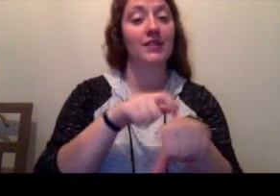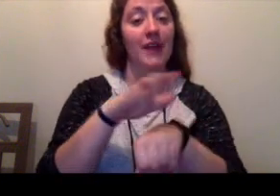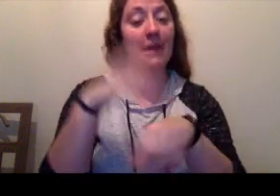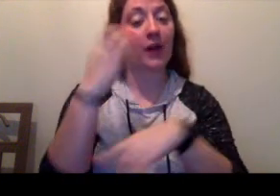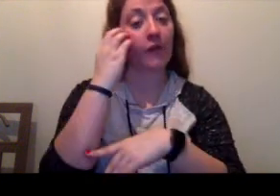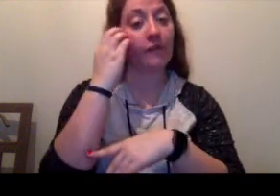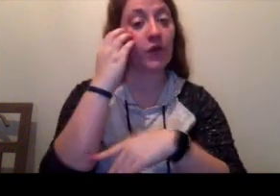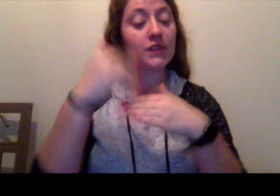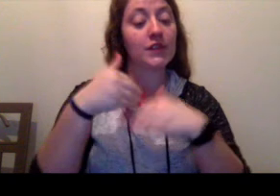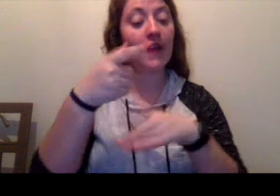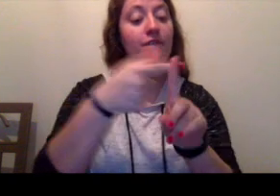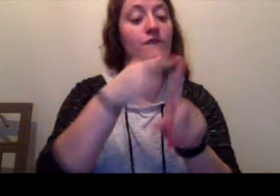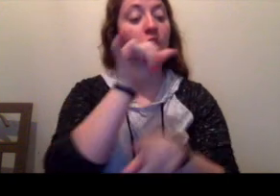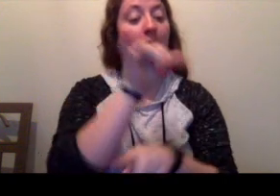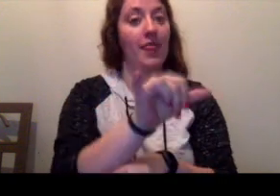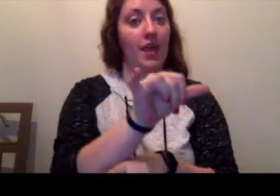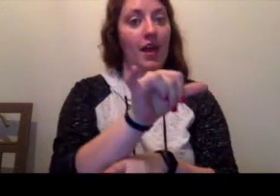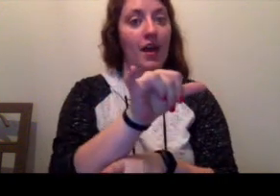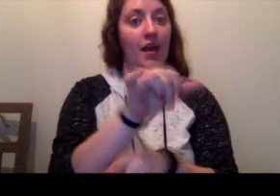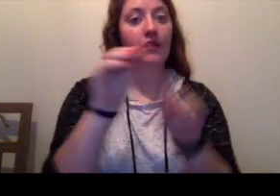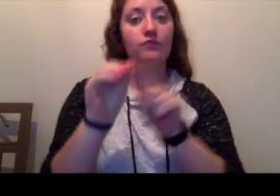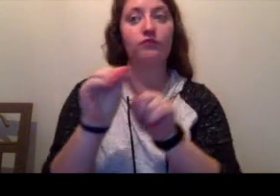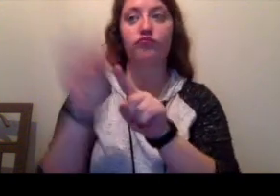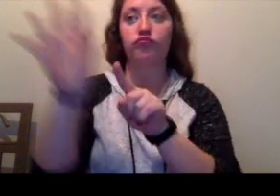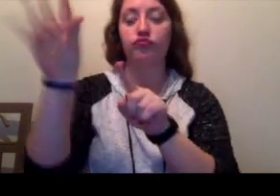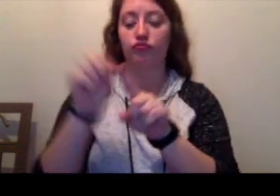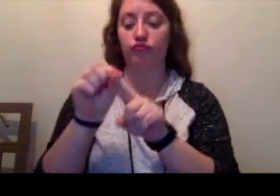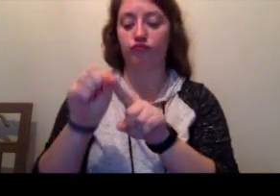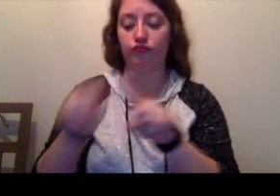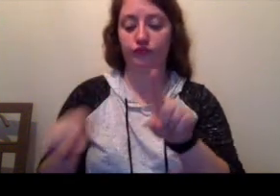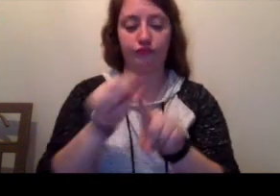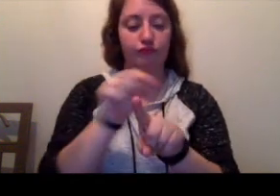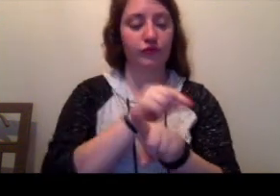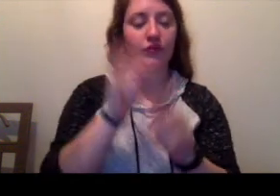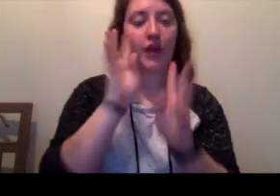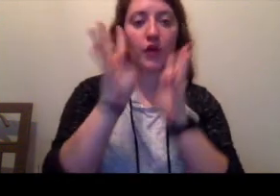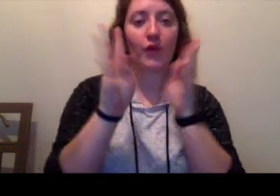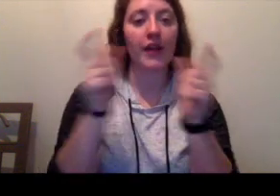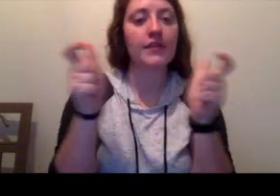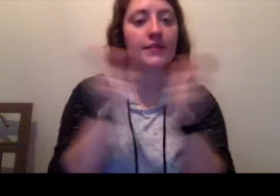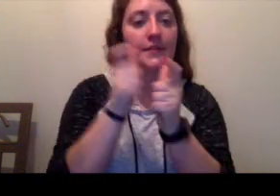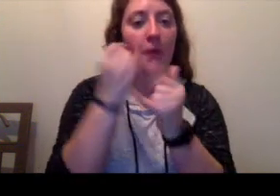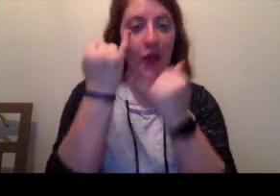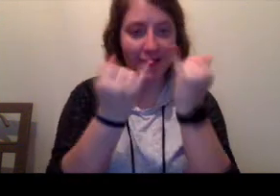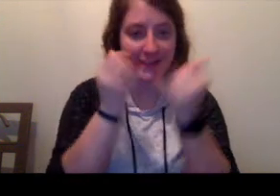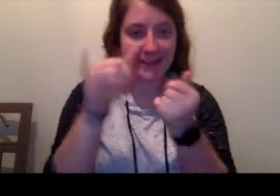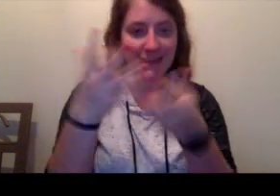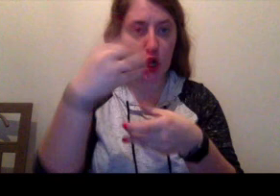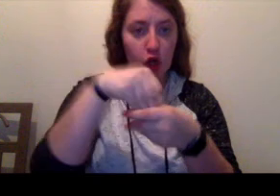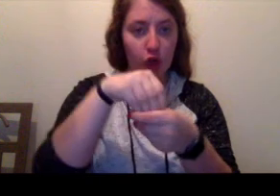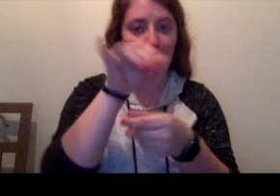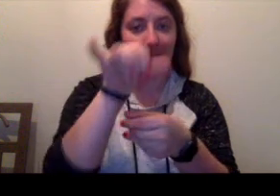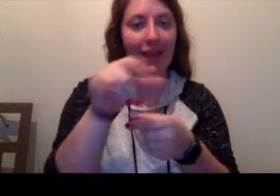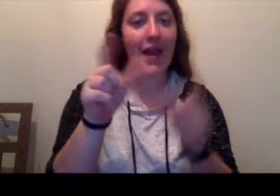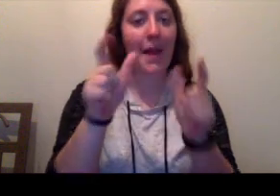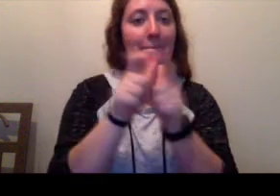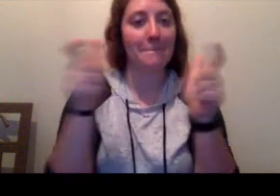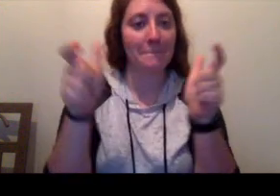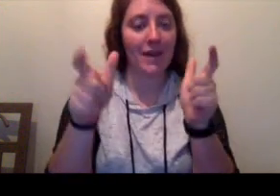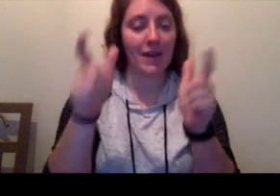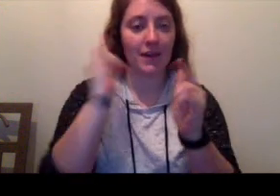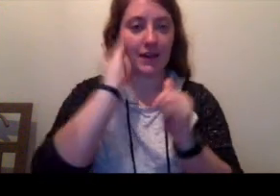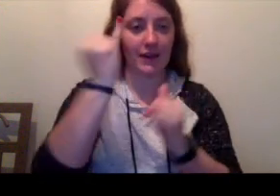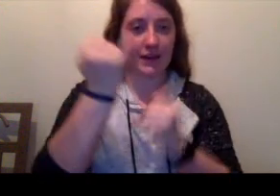And from that, I started to create smaller ideas that go underneath that idea of we spend too much